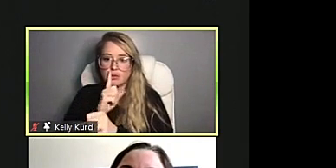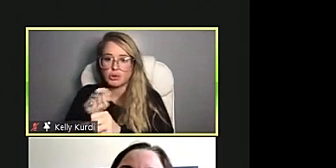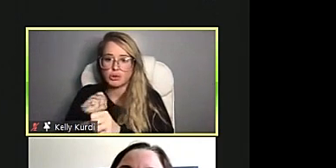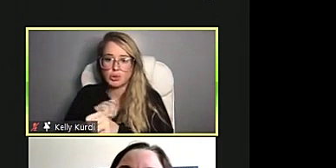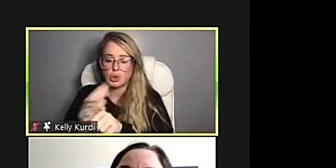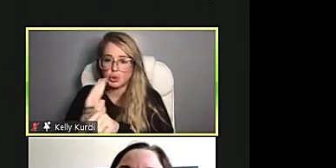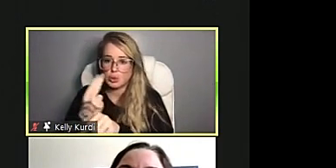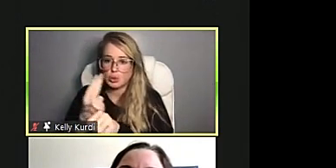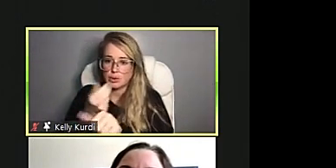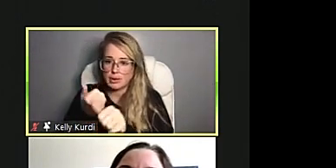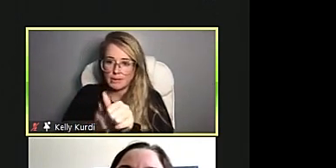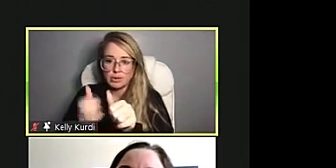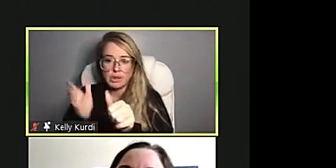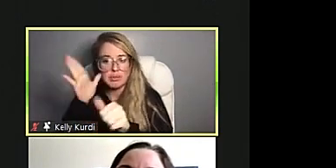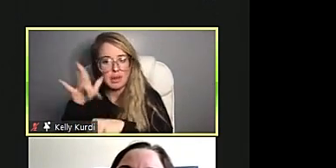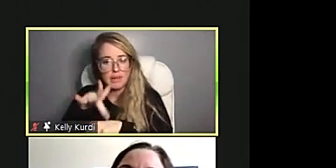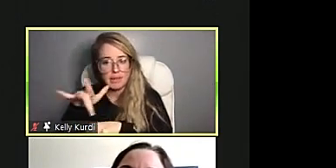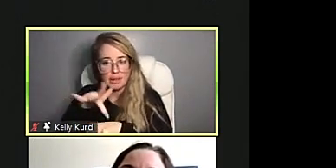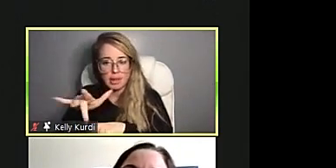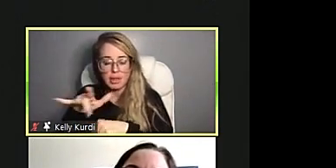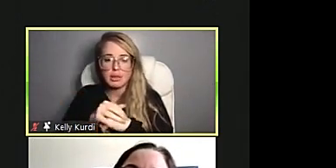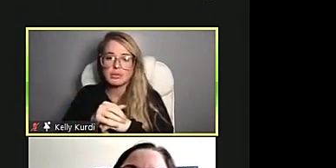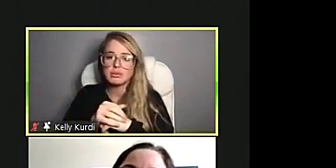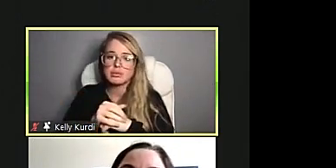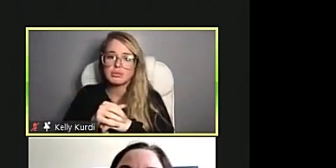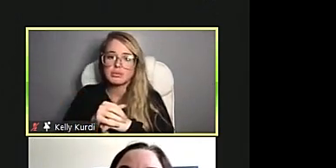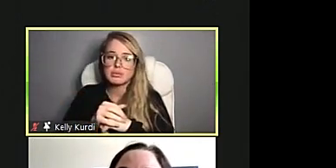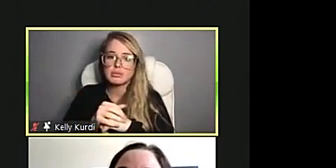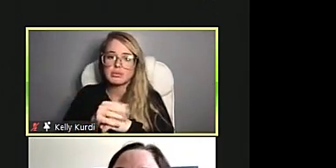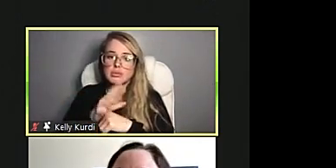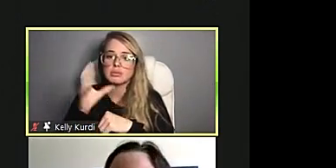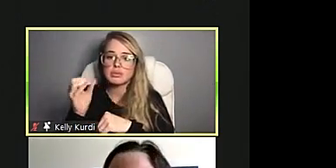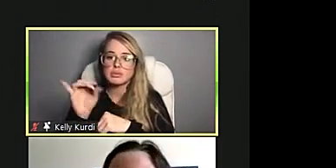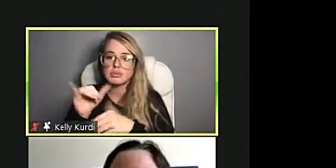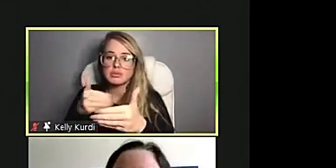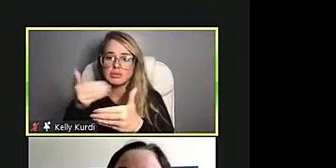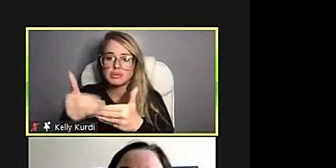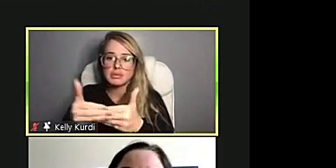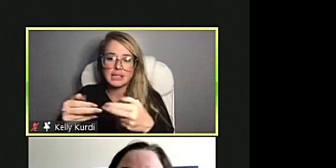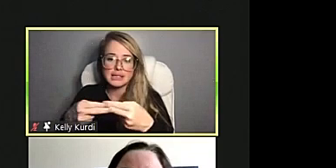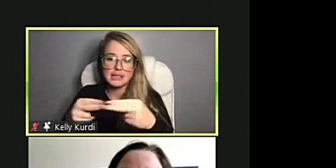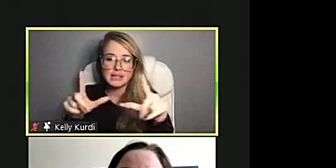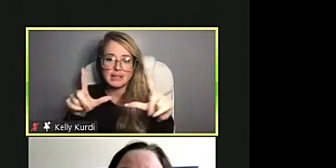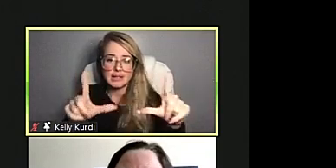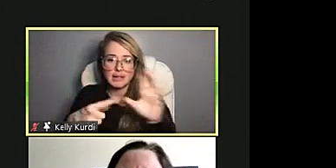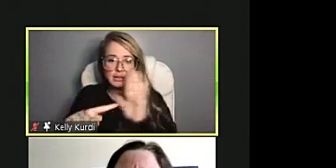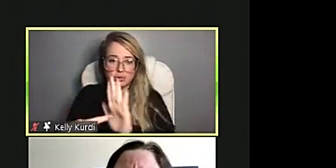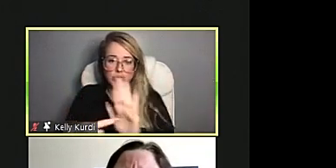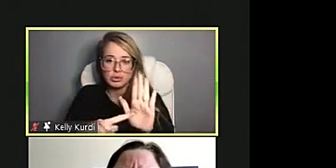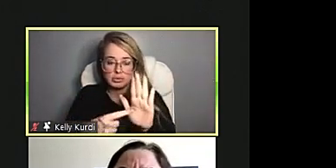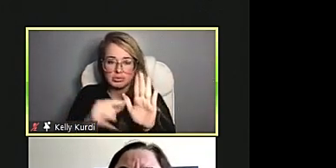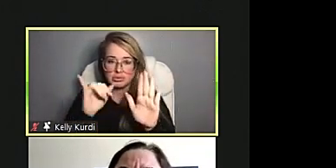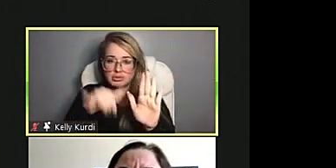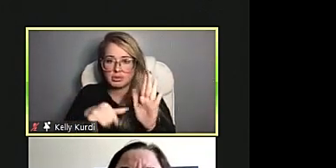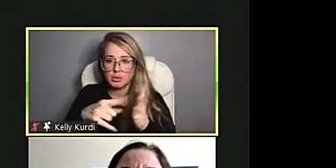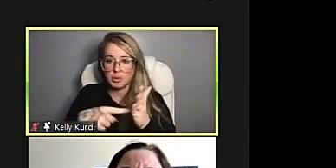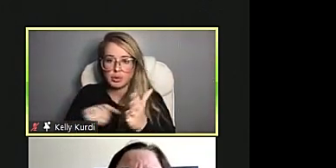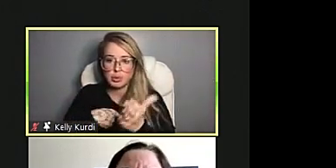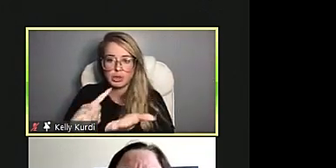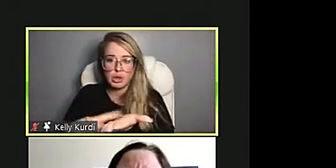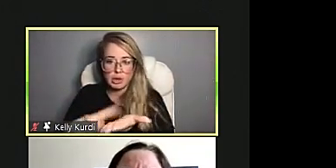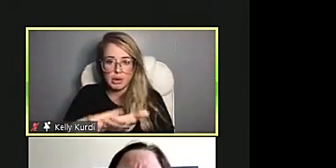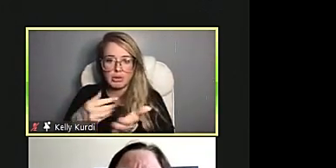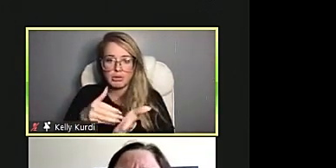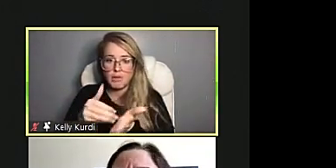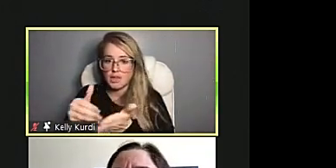every bed available. And on the next slide, we will talk about what we talk about on a frequent